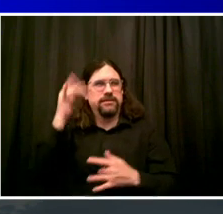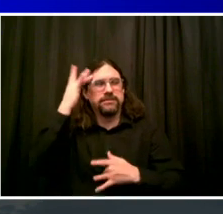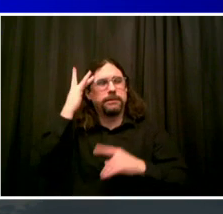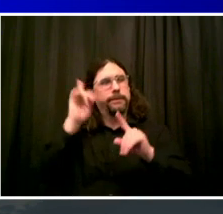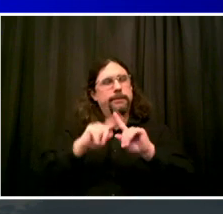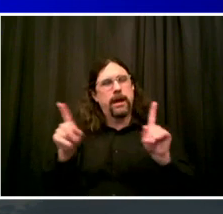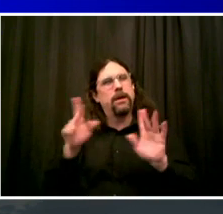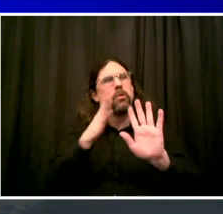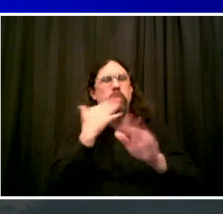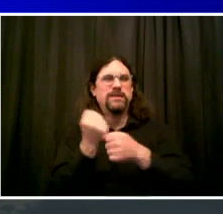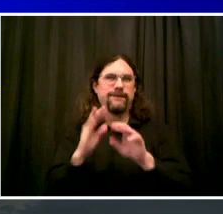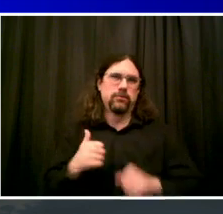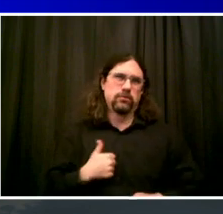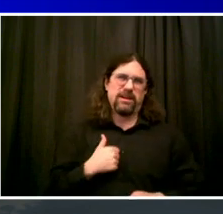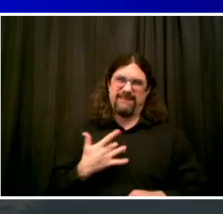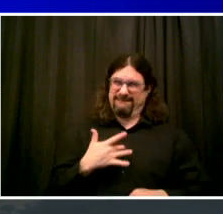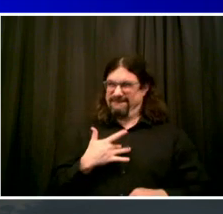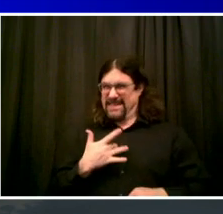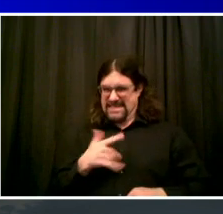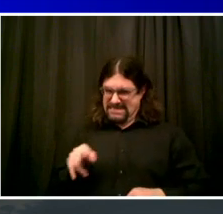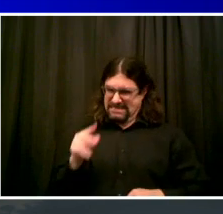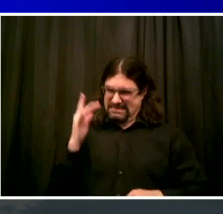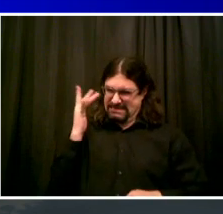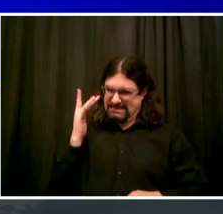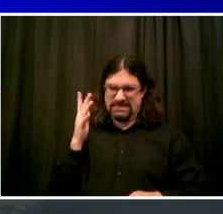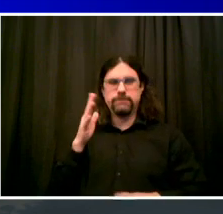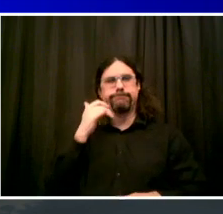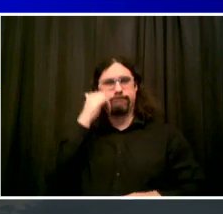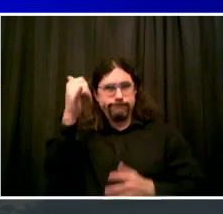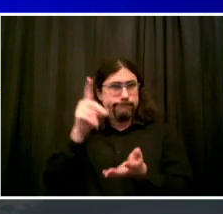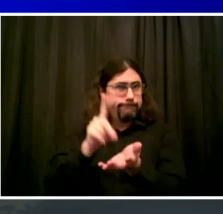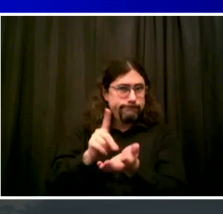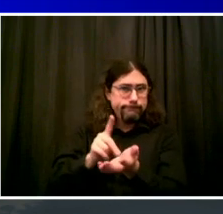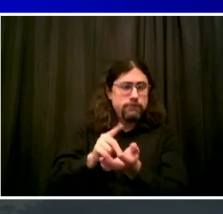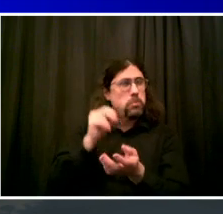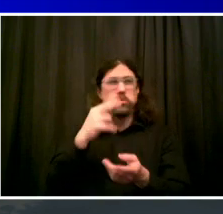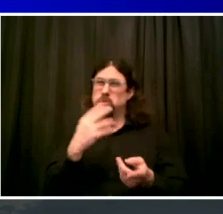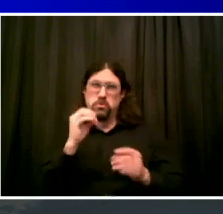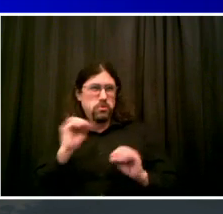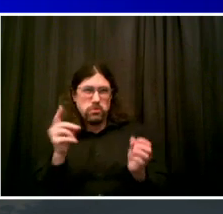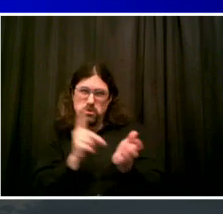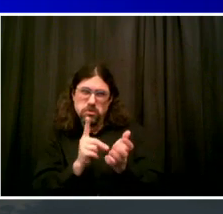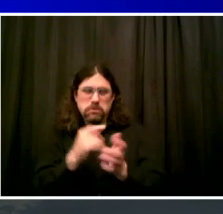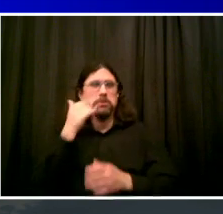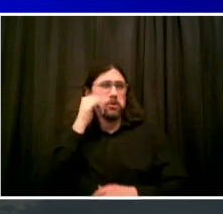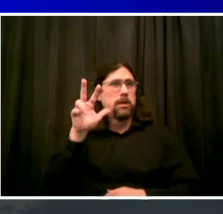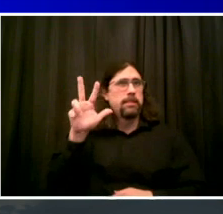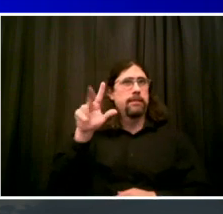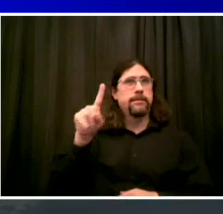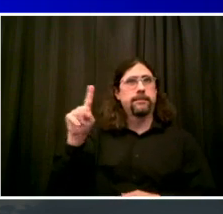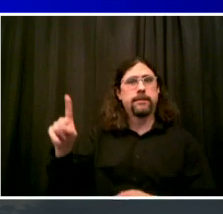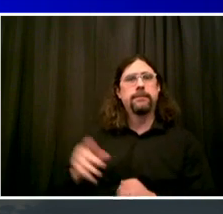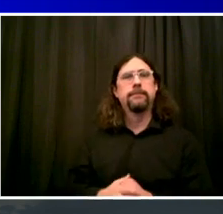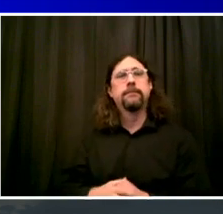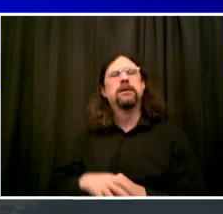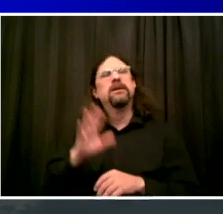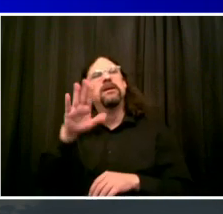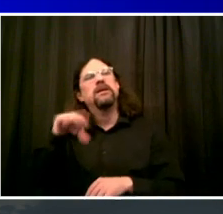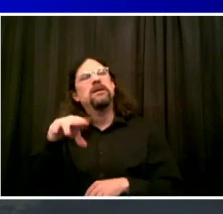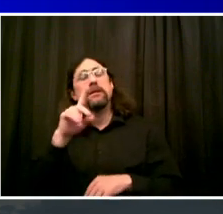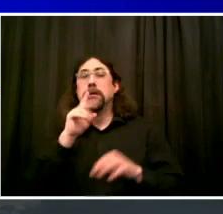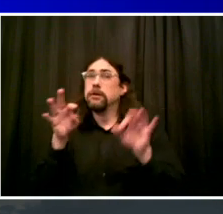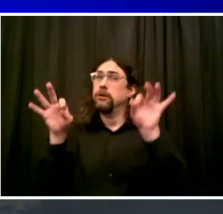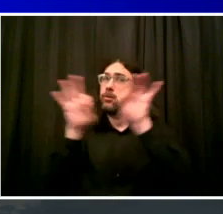homeless, helping them to overcome the challenges in their life and get to a safe place and no longer live on the